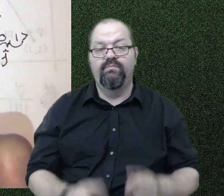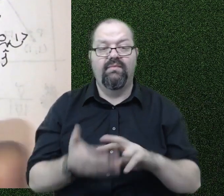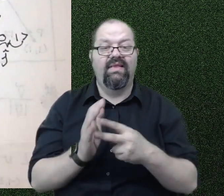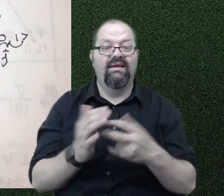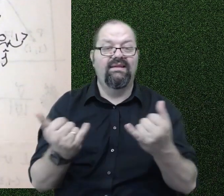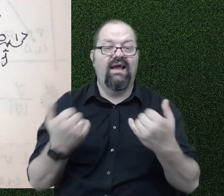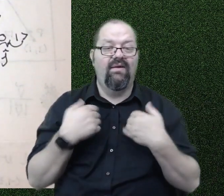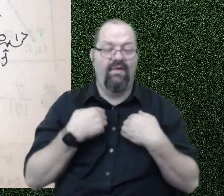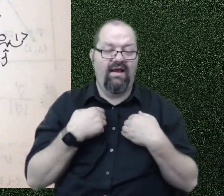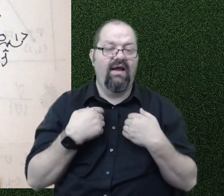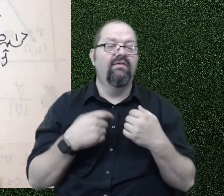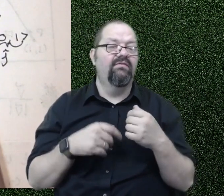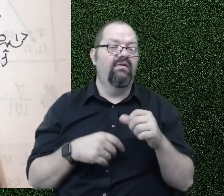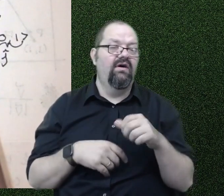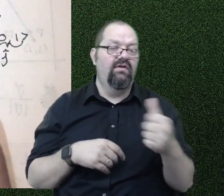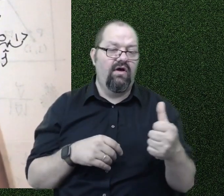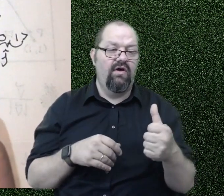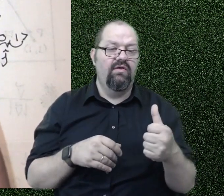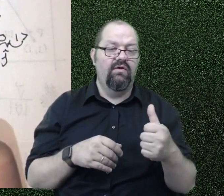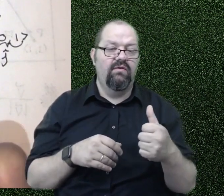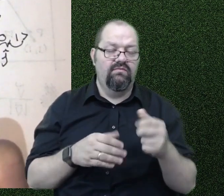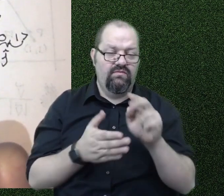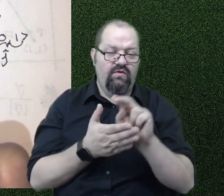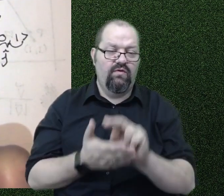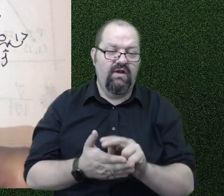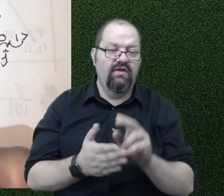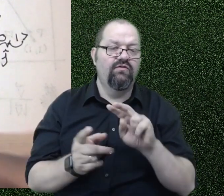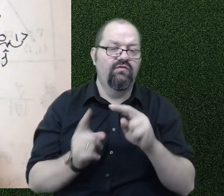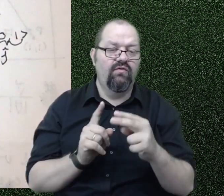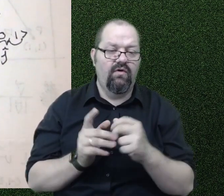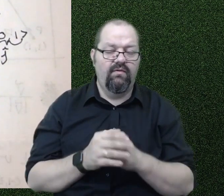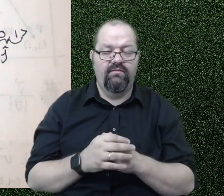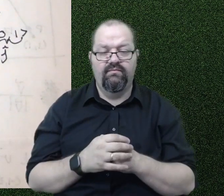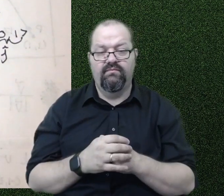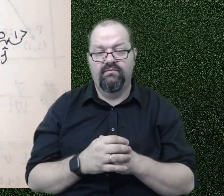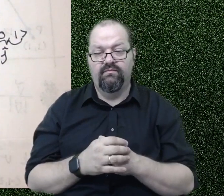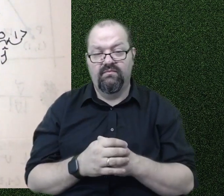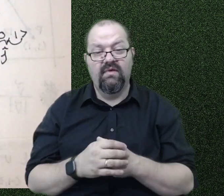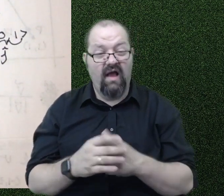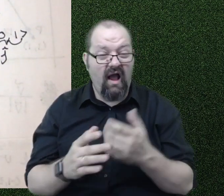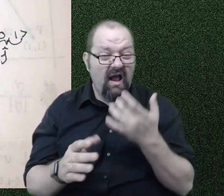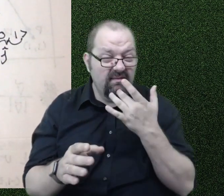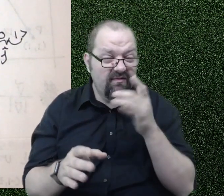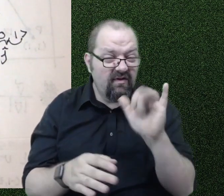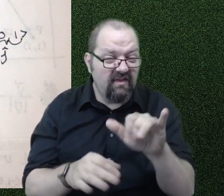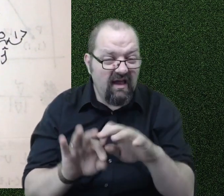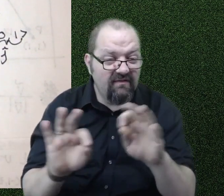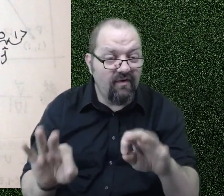We can write it in component form as 3, 4, like this. I prefer this form